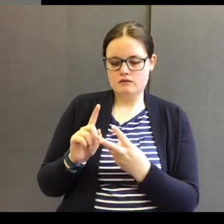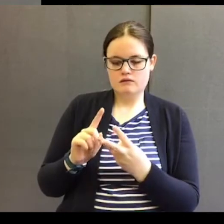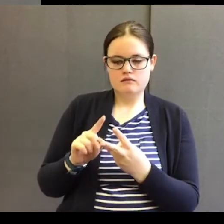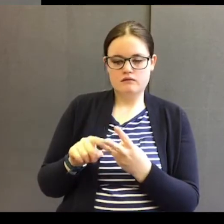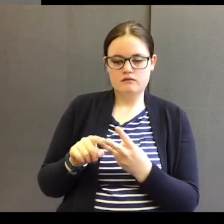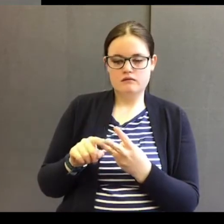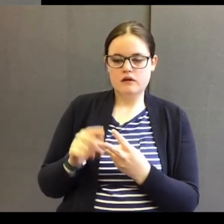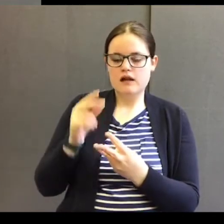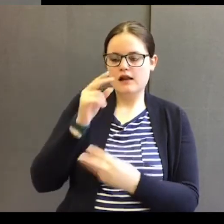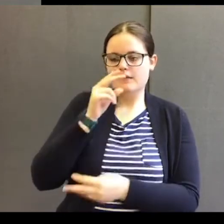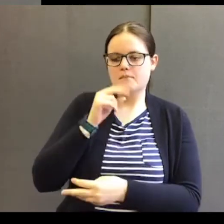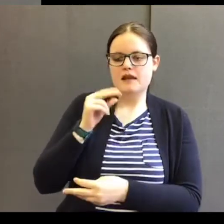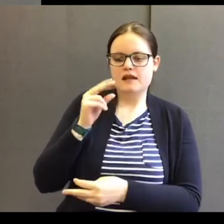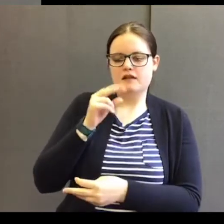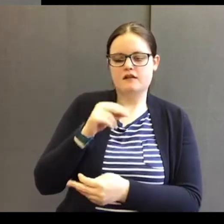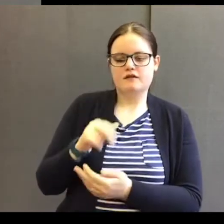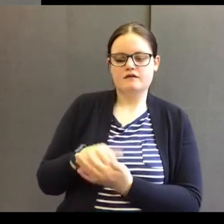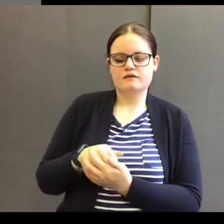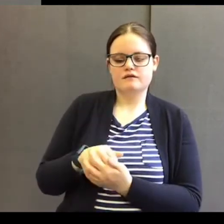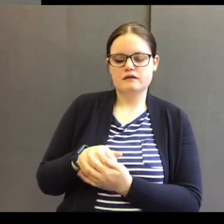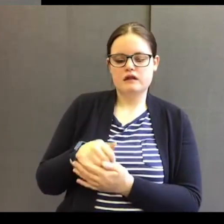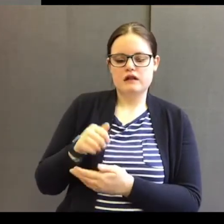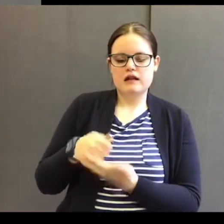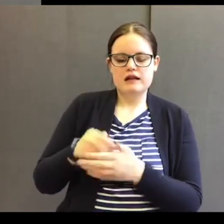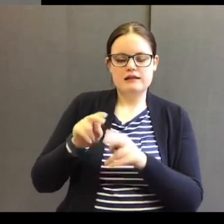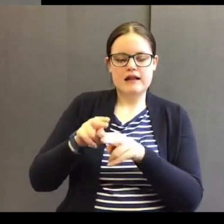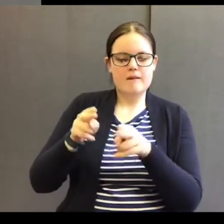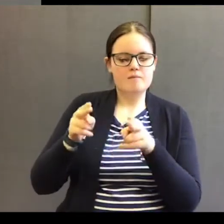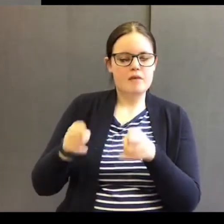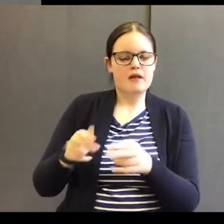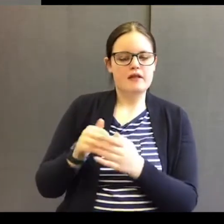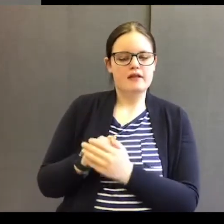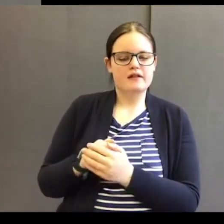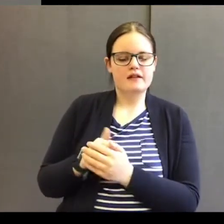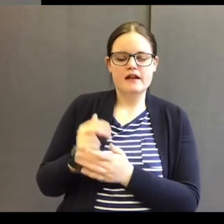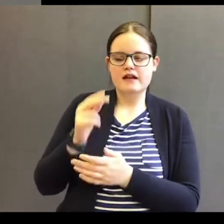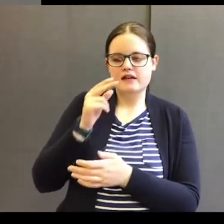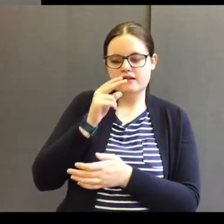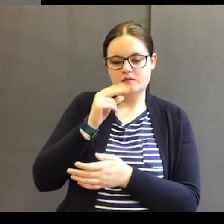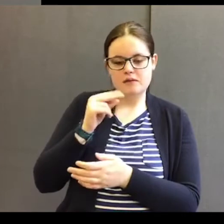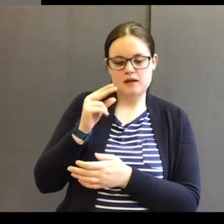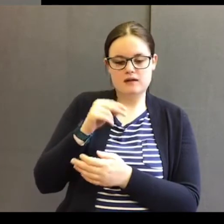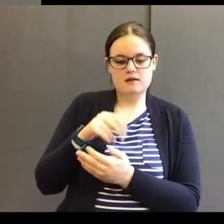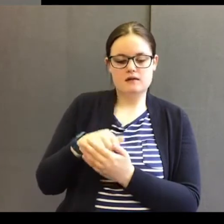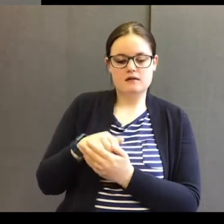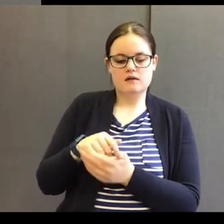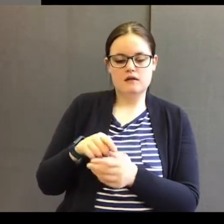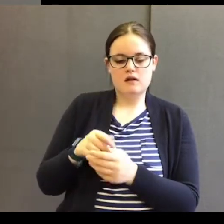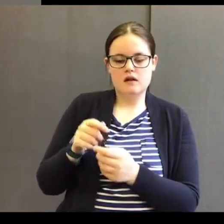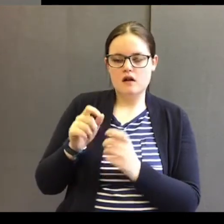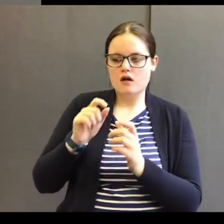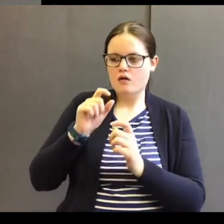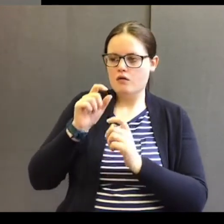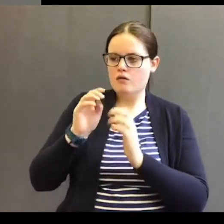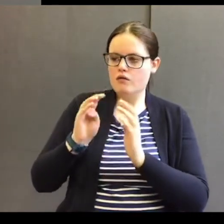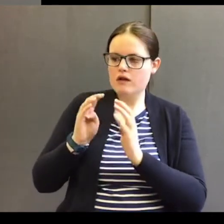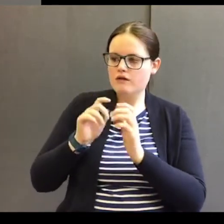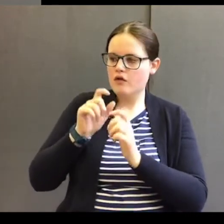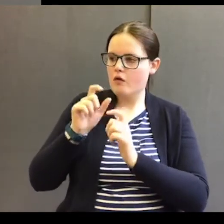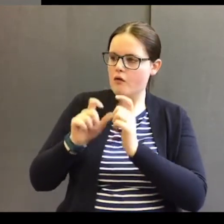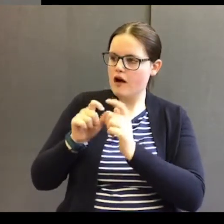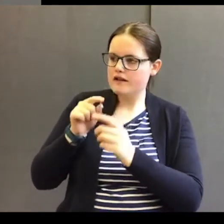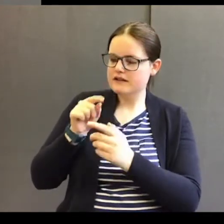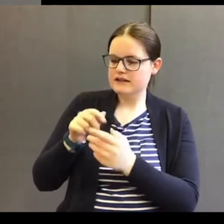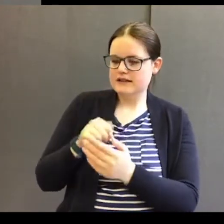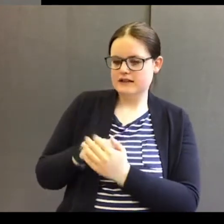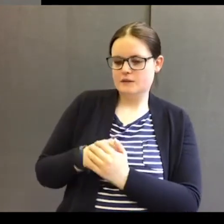And thirdly, speak in the temple. Speak. And these